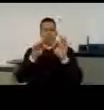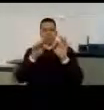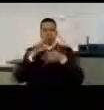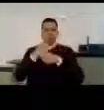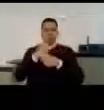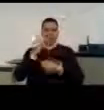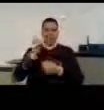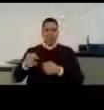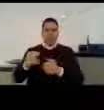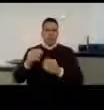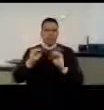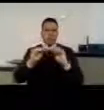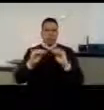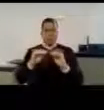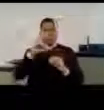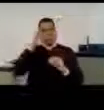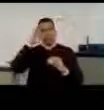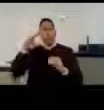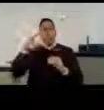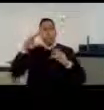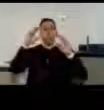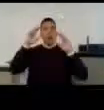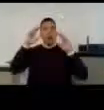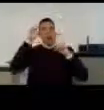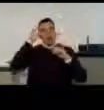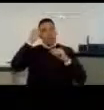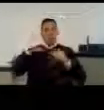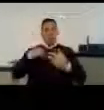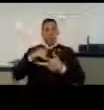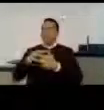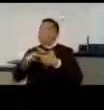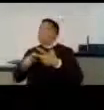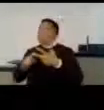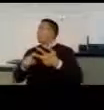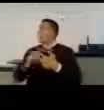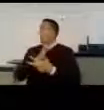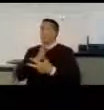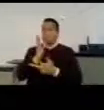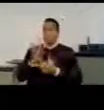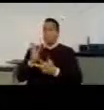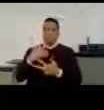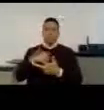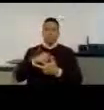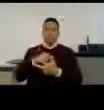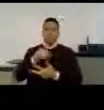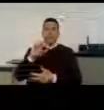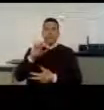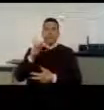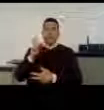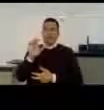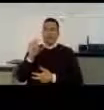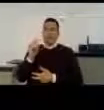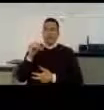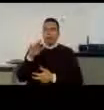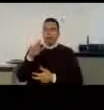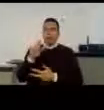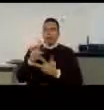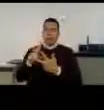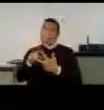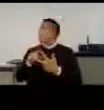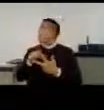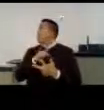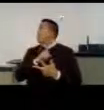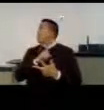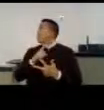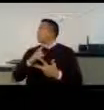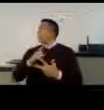our executive branch, that is the White House and our federal agencies. We have the legislative branch, which is